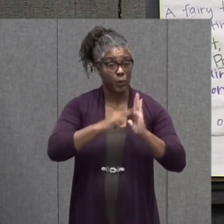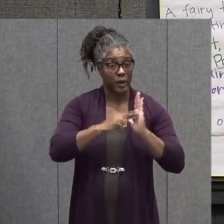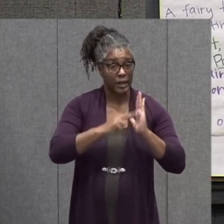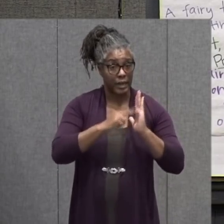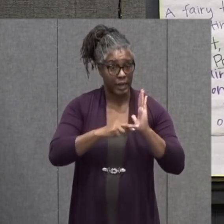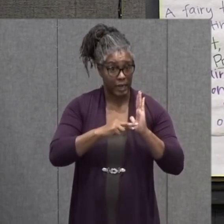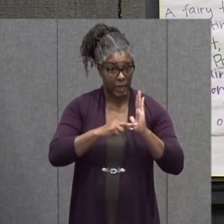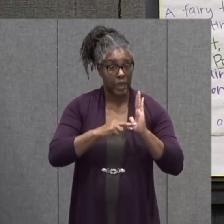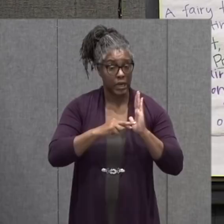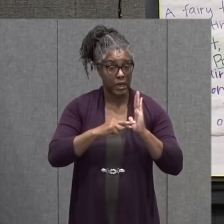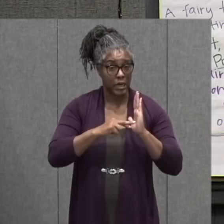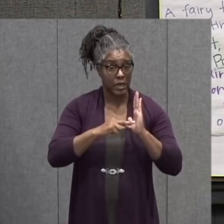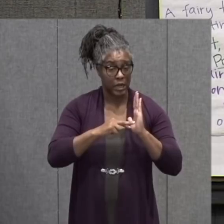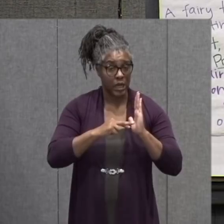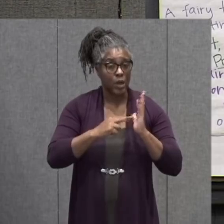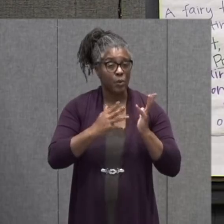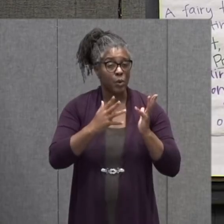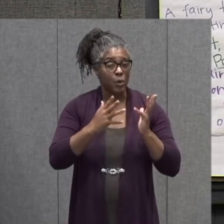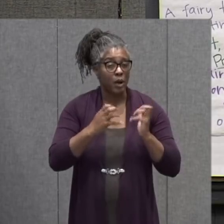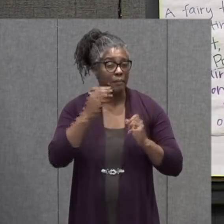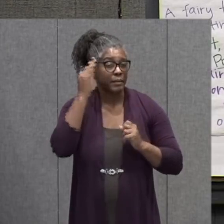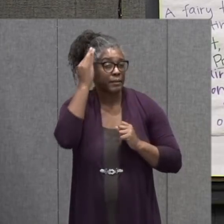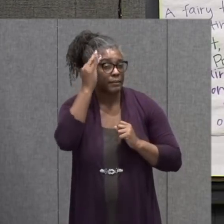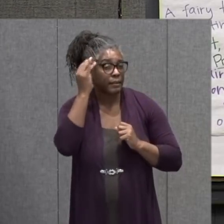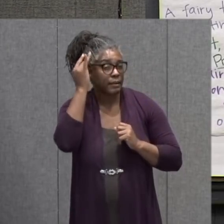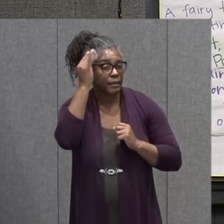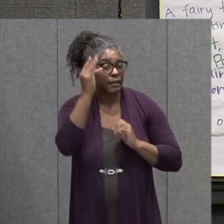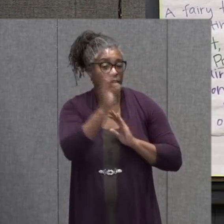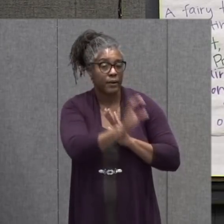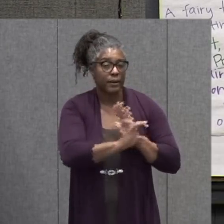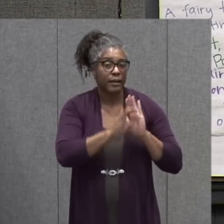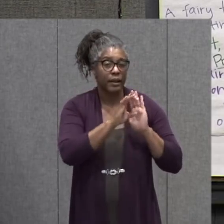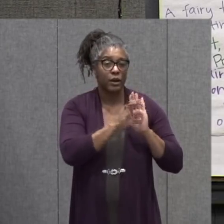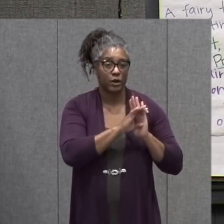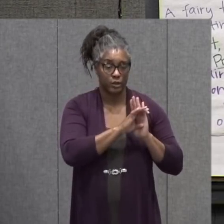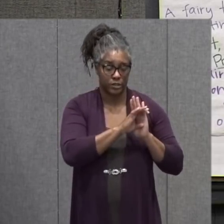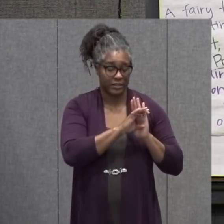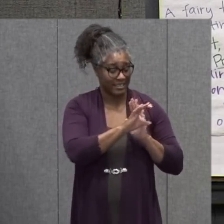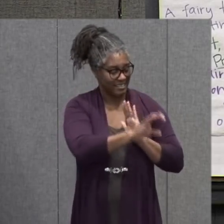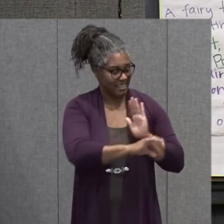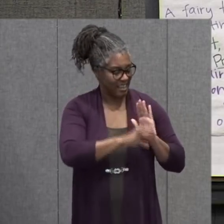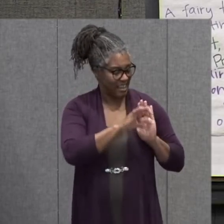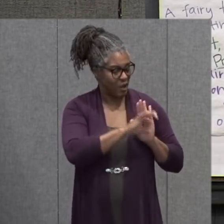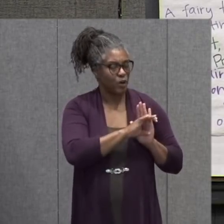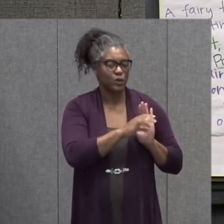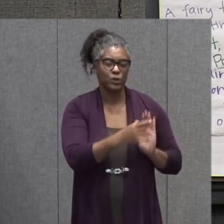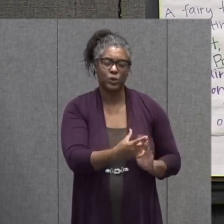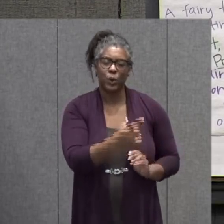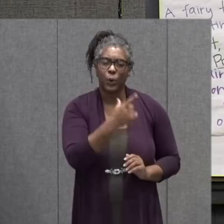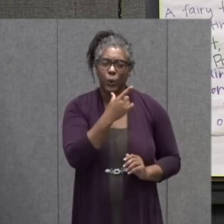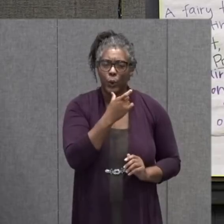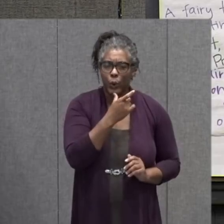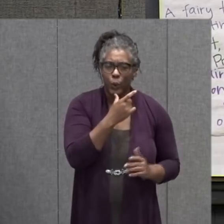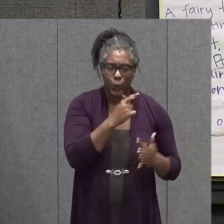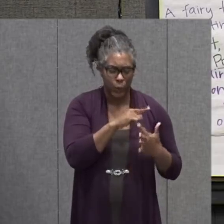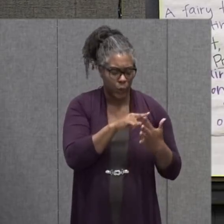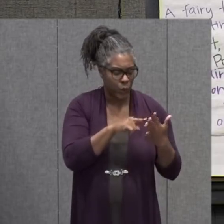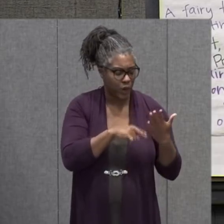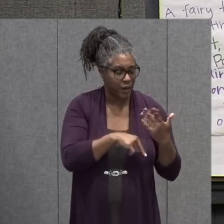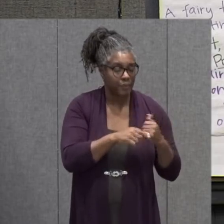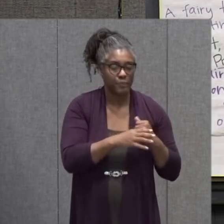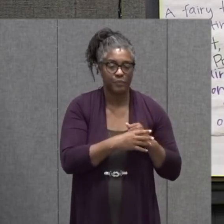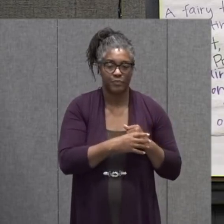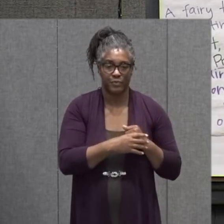writing are characters. You really want to look at who are the characters in the fairy tale we're reading and who